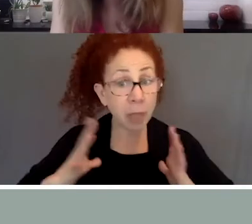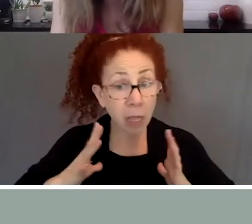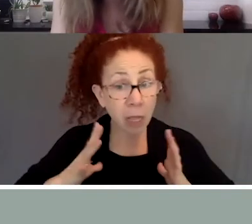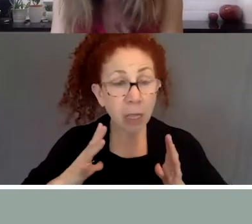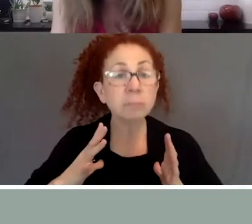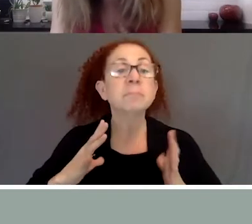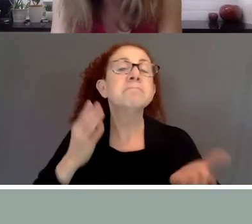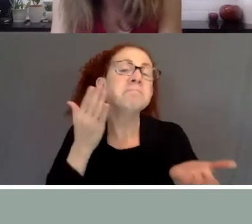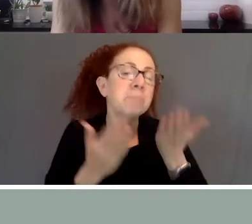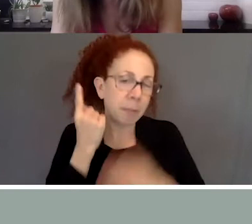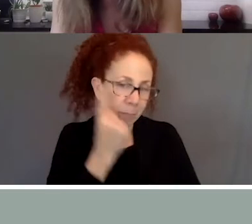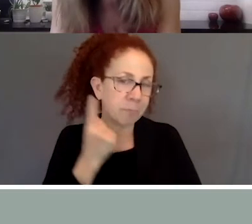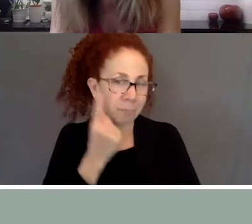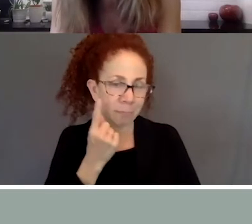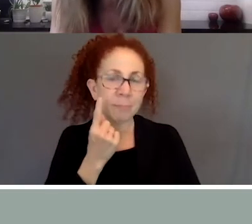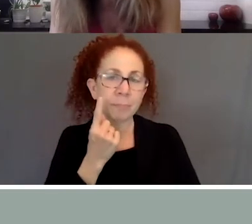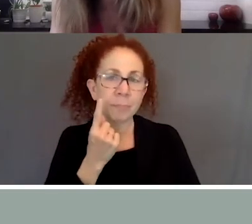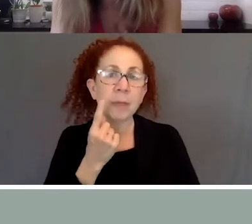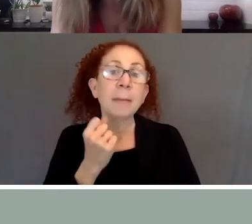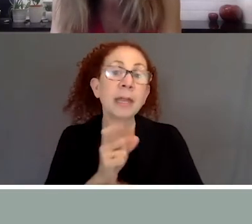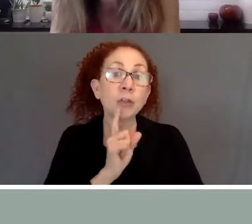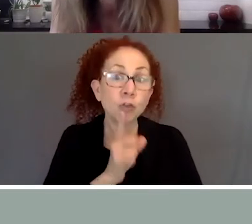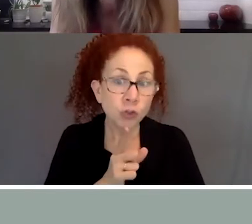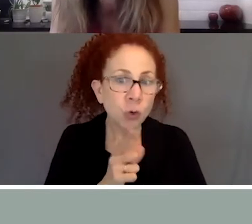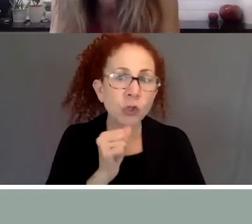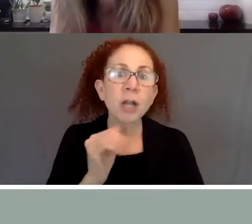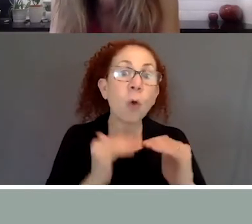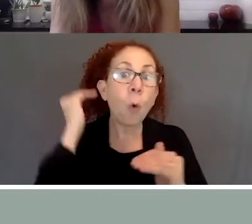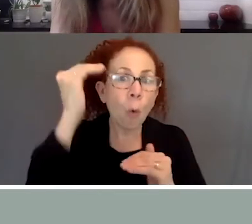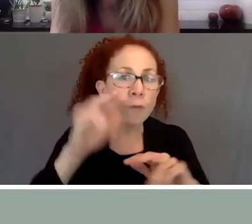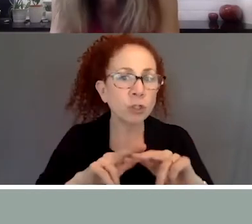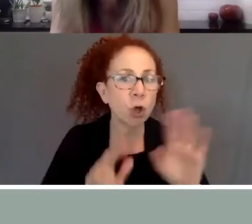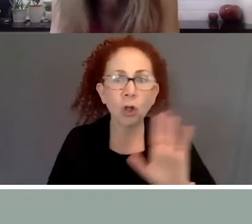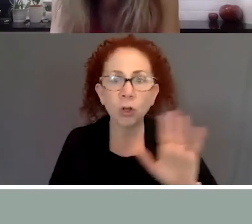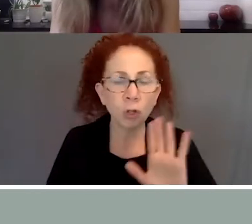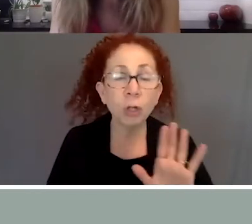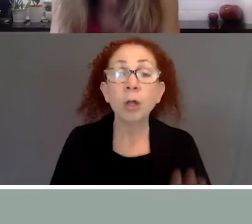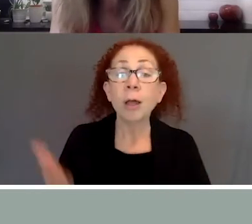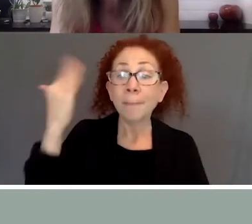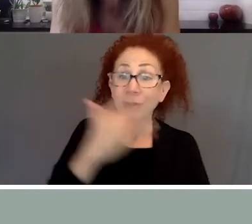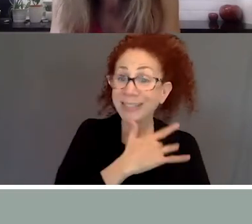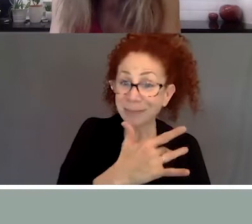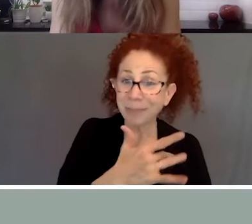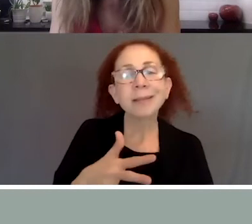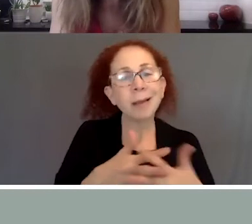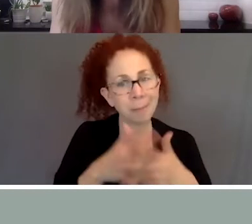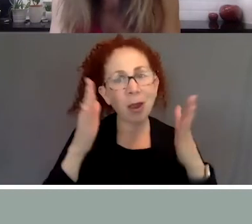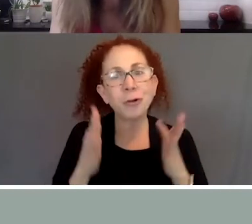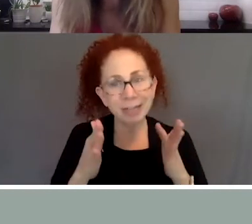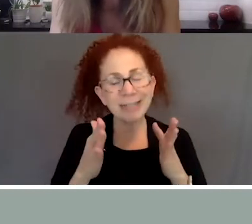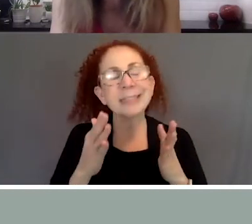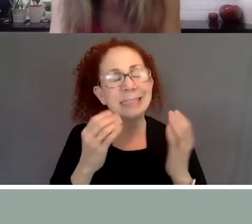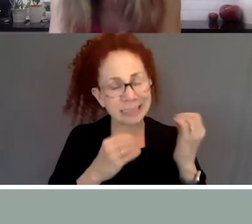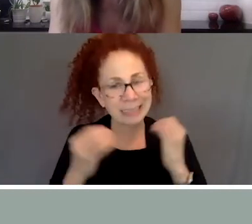then yeah, we kind of want to think about making sure we're not overdoing it on salt, because typically Americans are